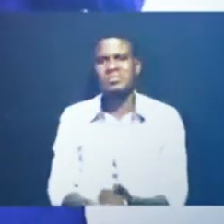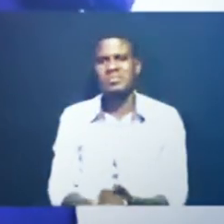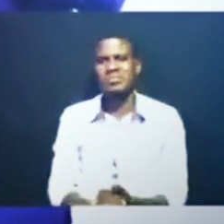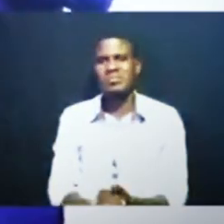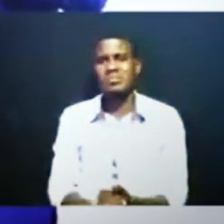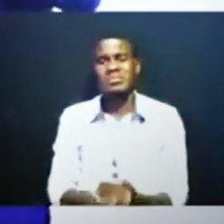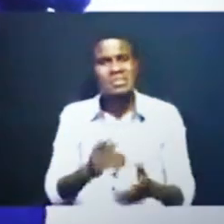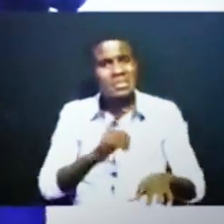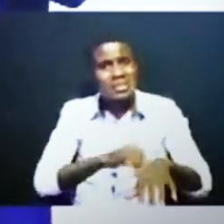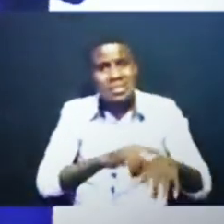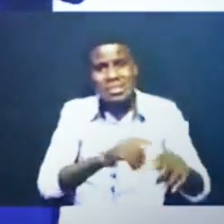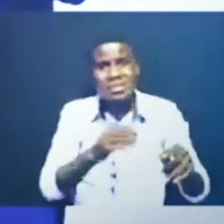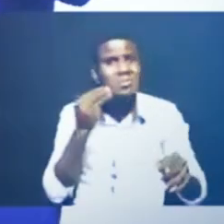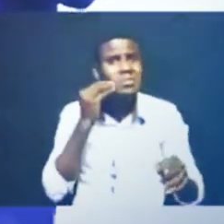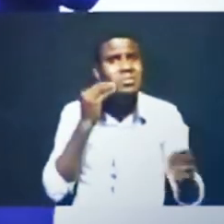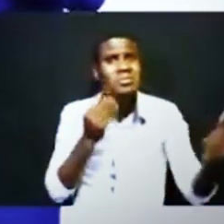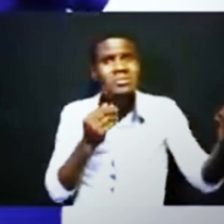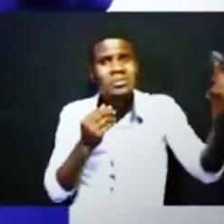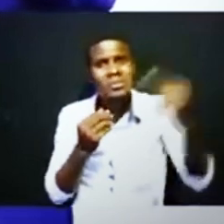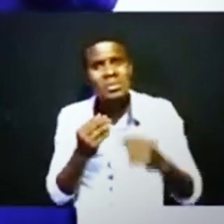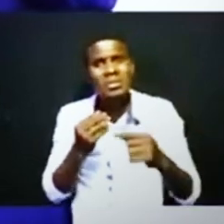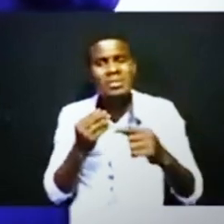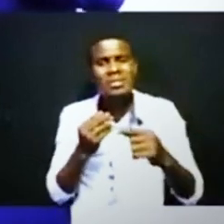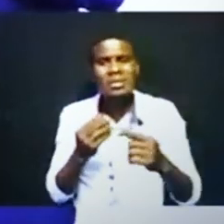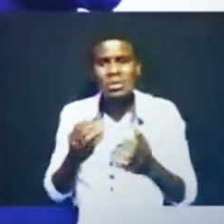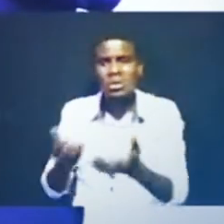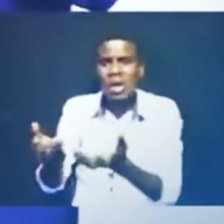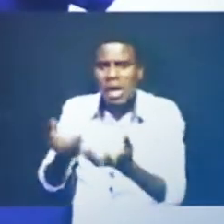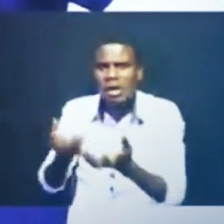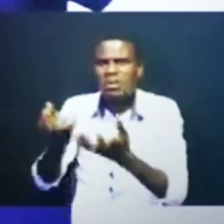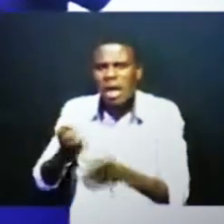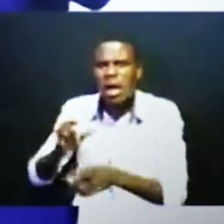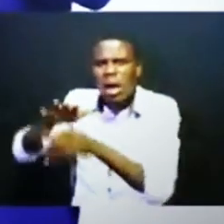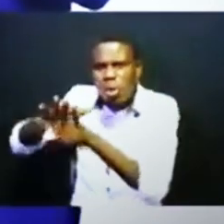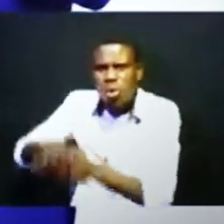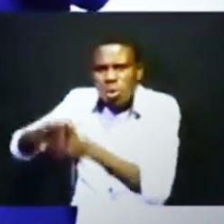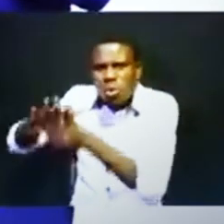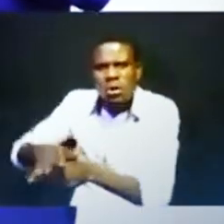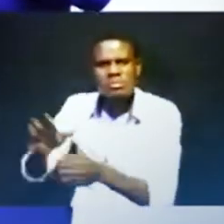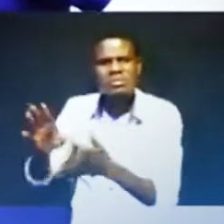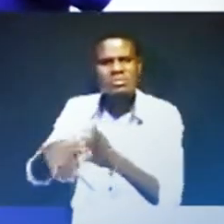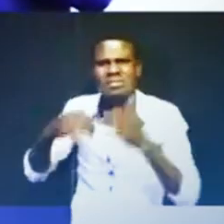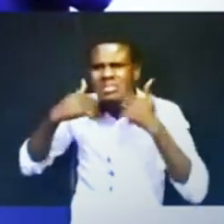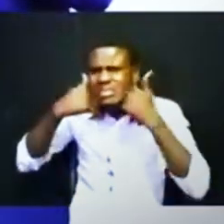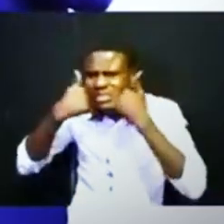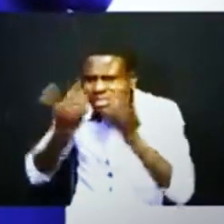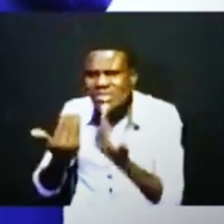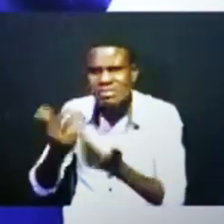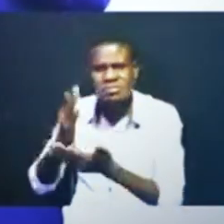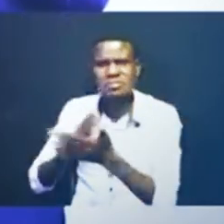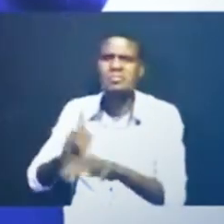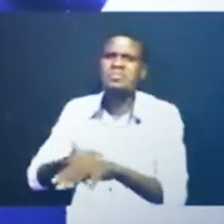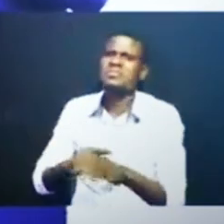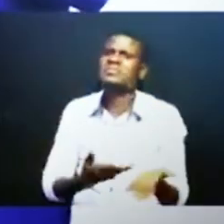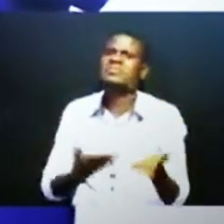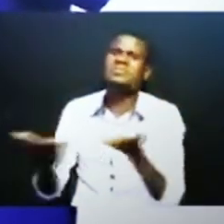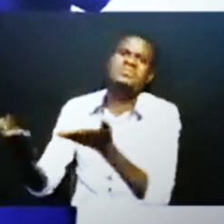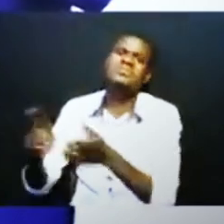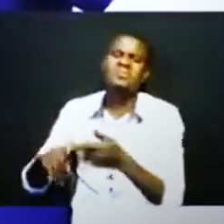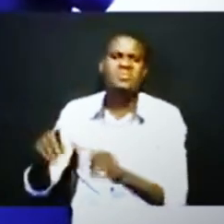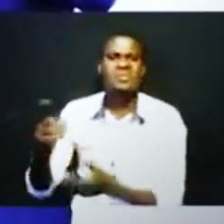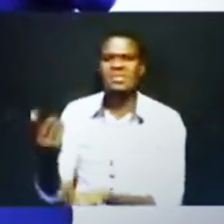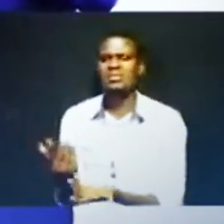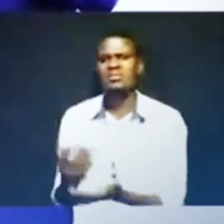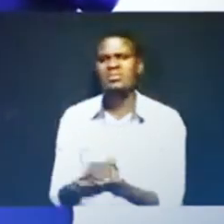The time they come home, the demands and the shame sometimes they bring to you, the